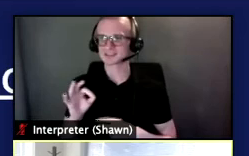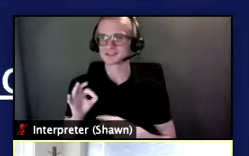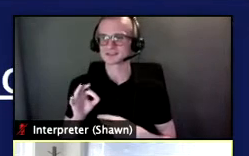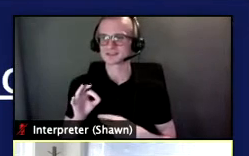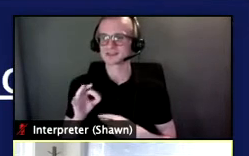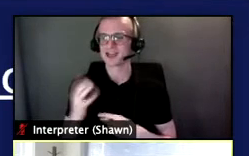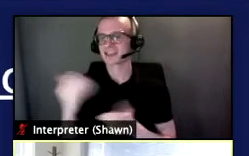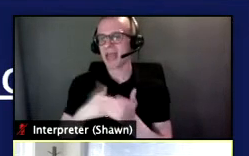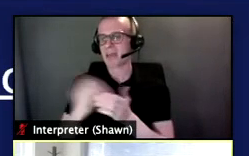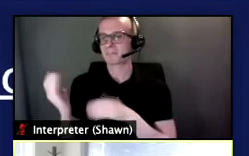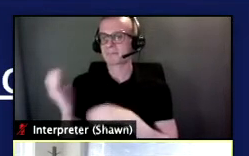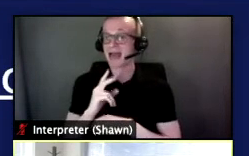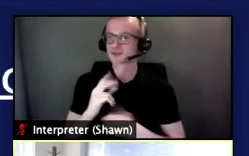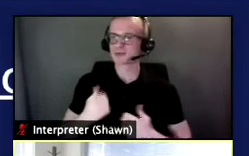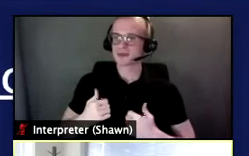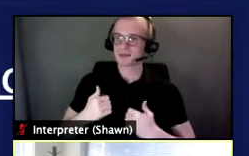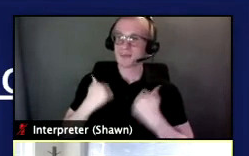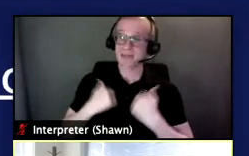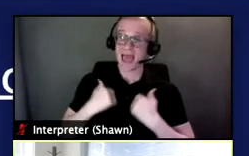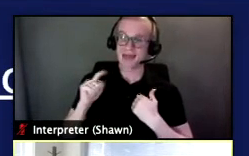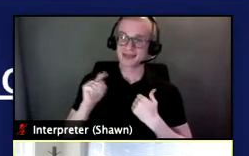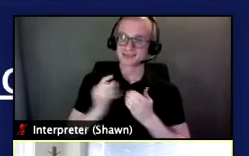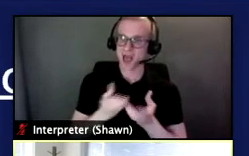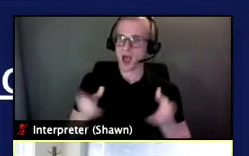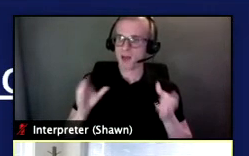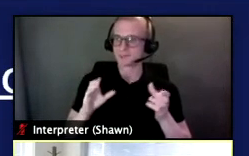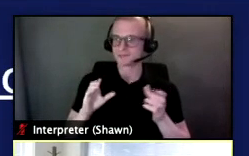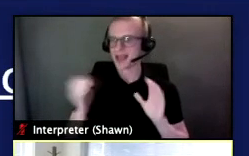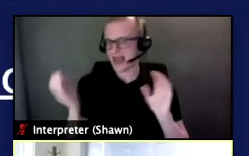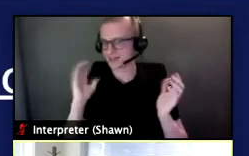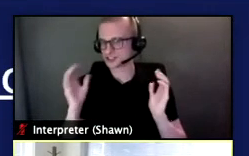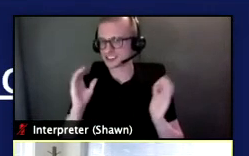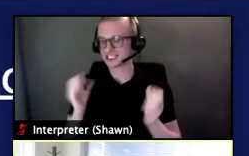analogy, there are a lot of different people that we could bring out.